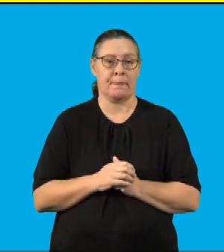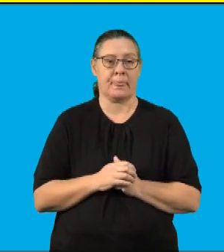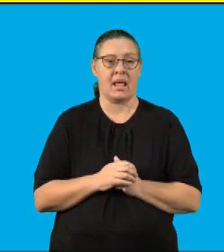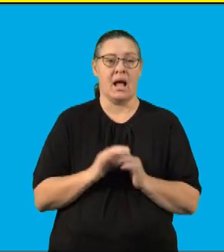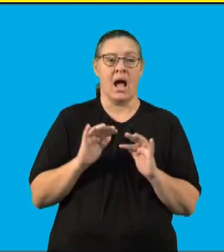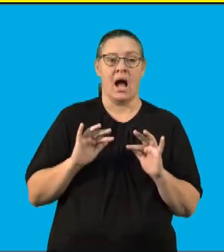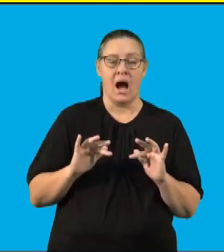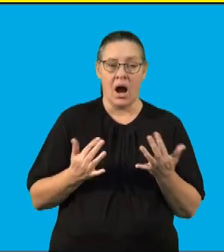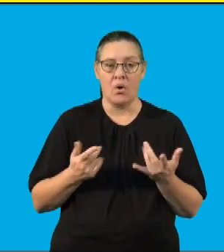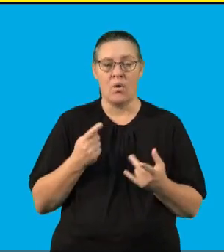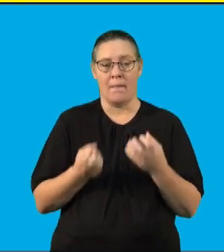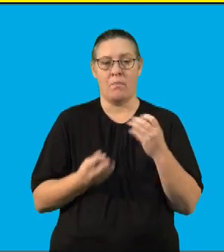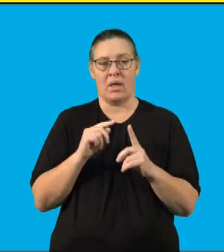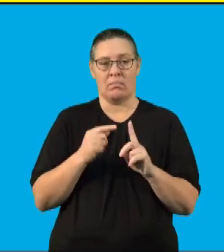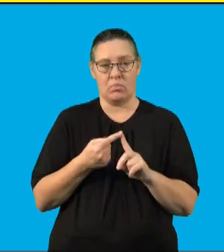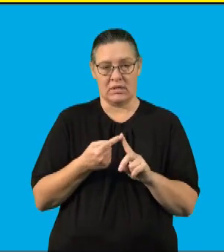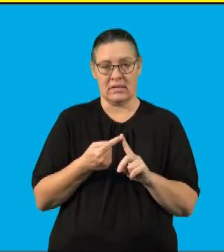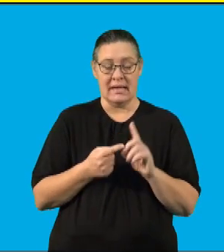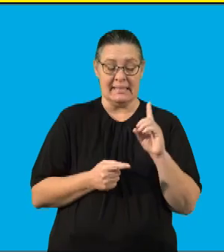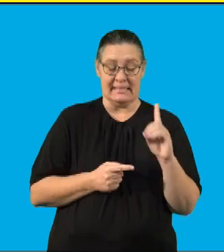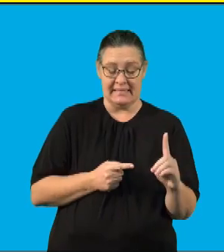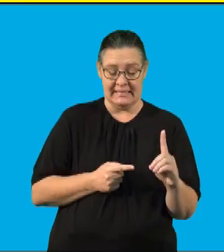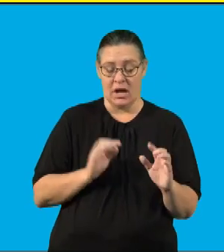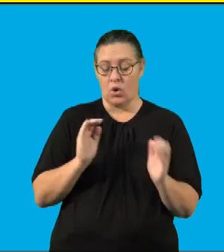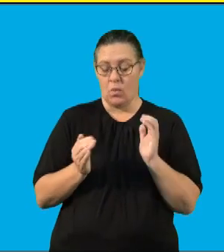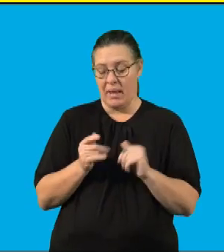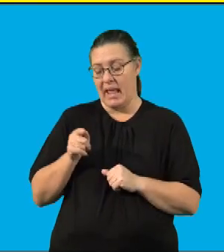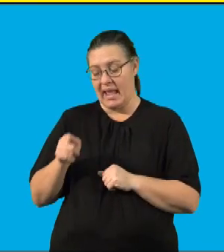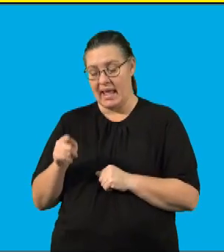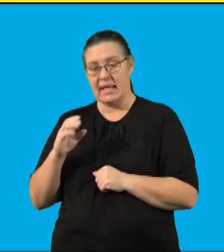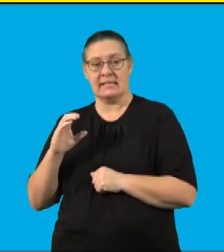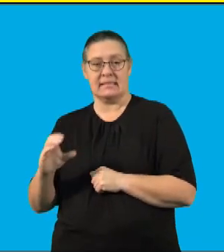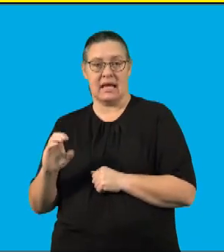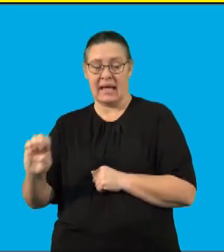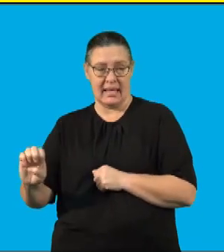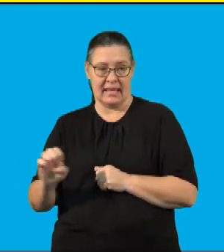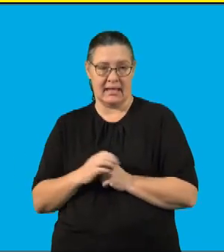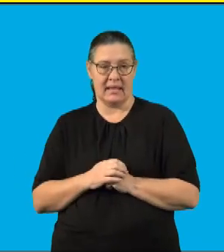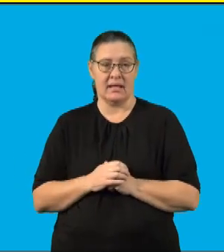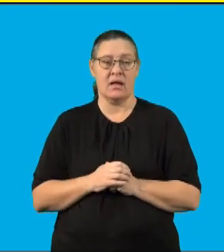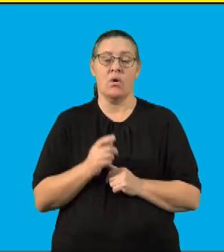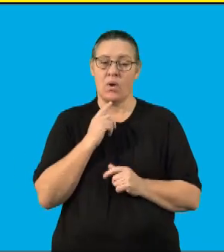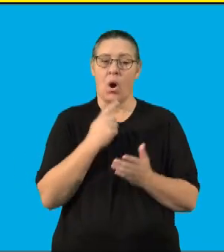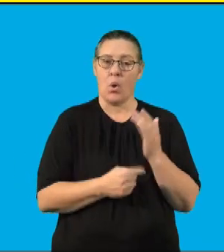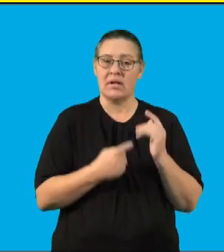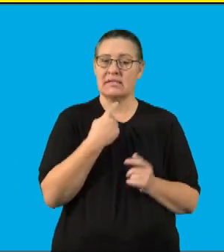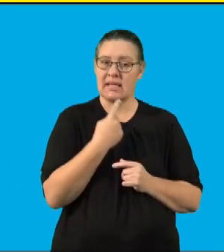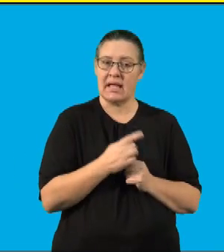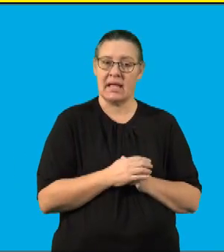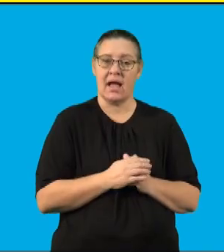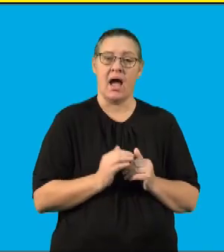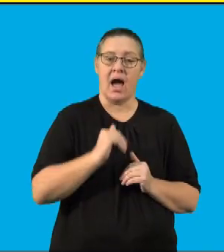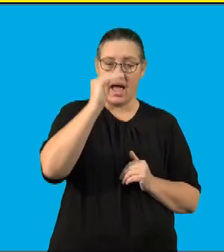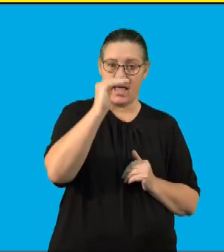alongside. Question is, how does the boiling point of compound D compare to that of compound E? We only need to